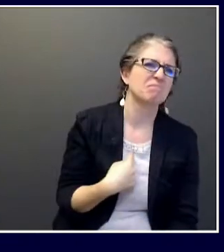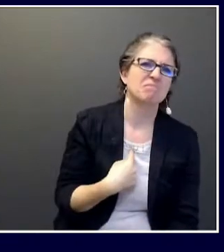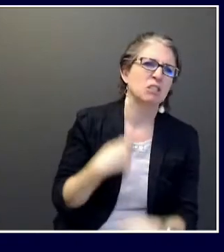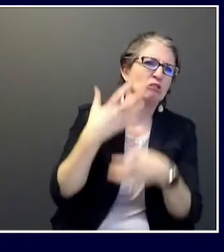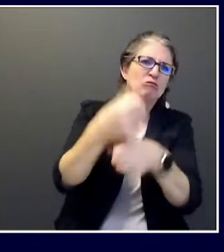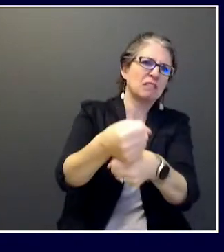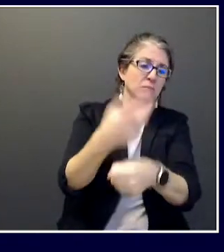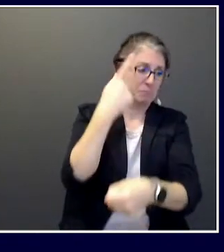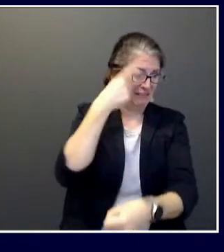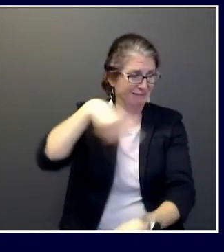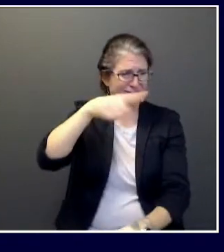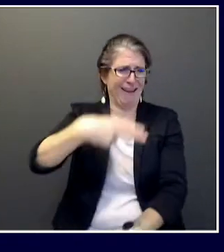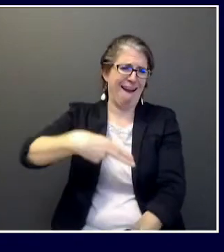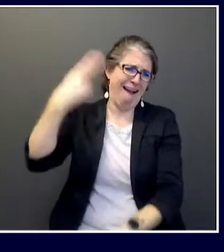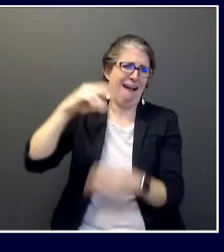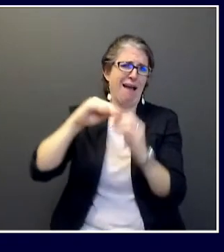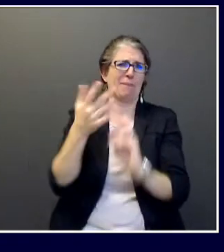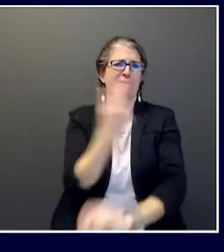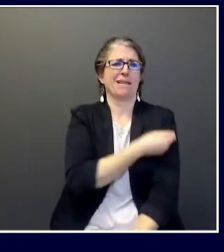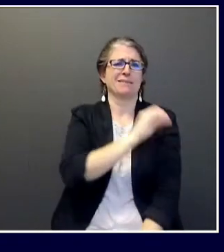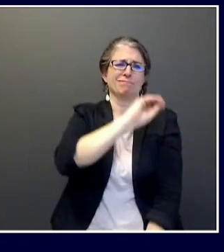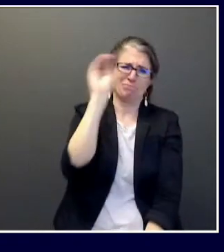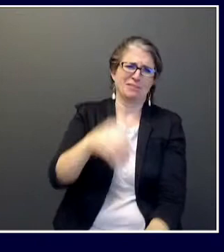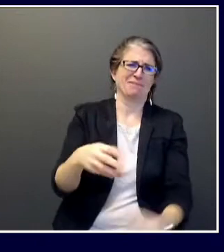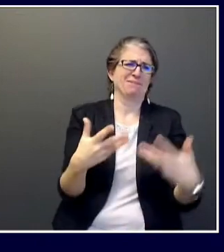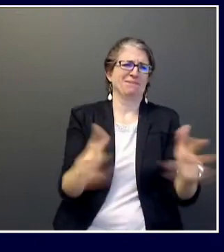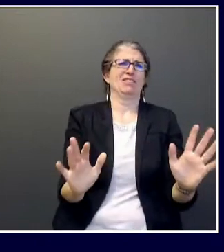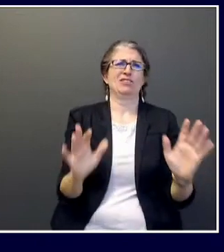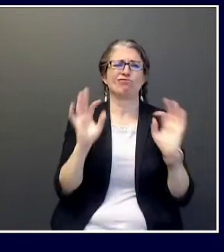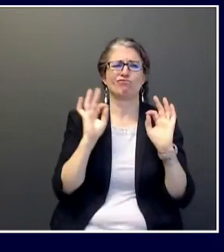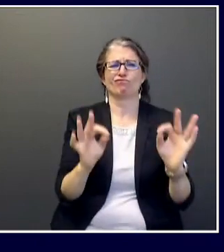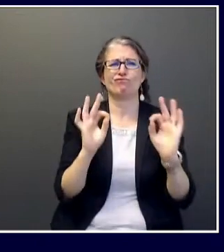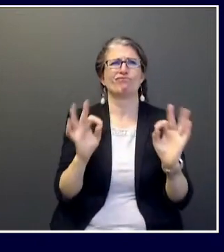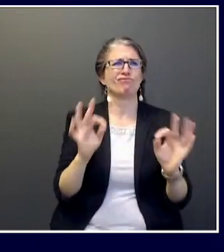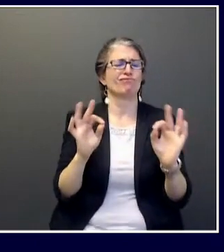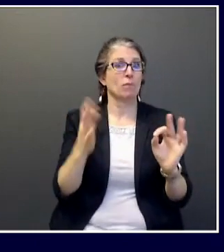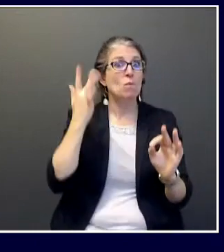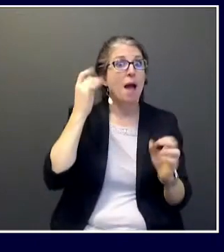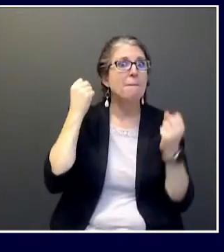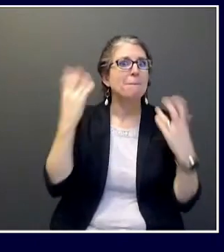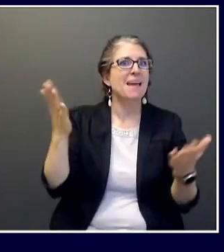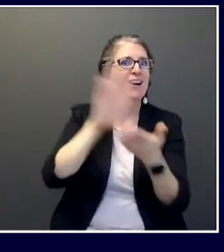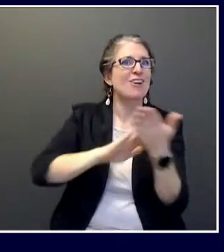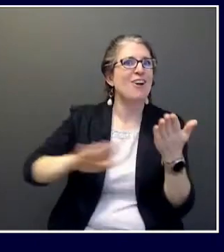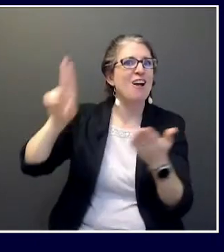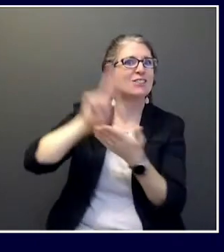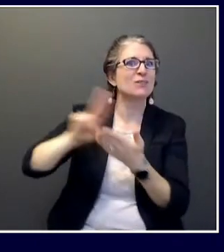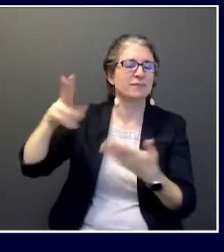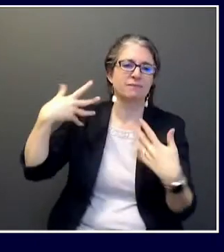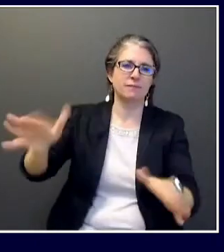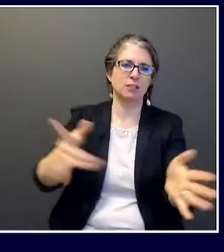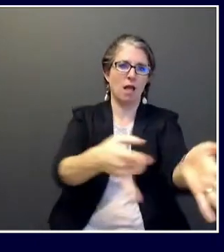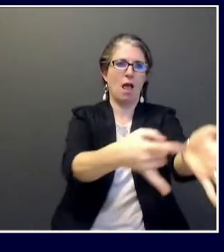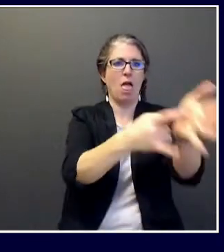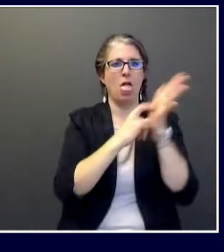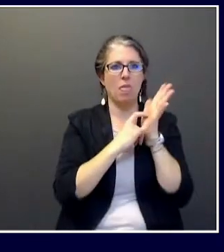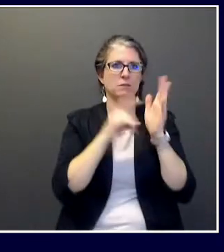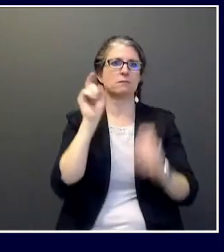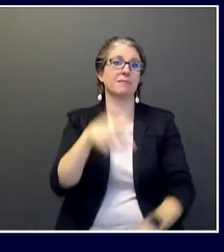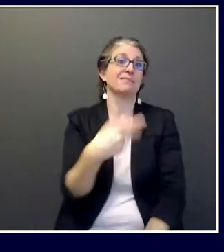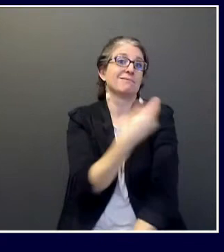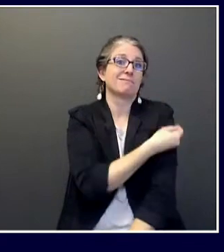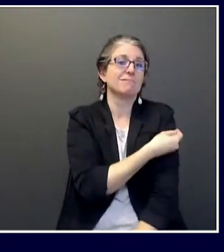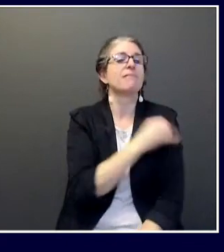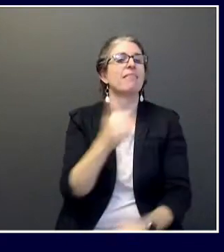vaccine. Indeed, many colleges and universities require them as a condition of being a student. As a result of that,